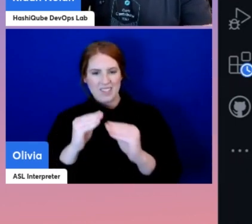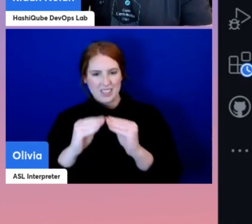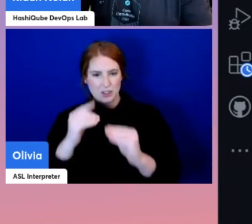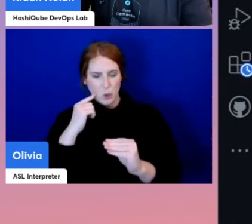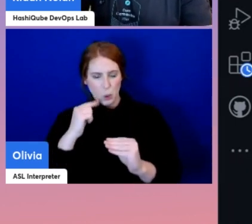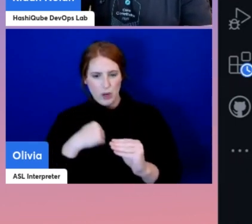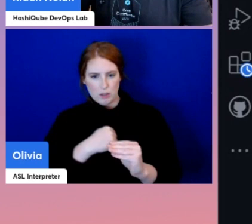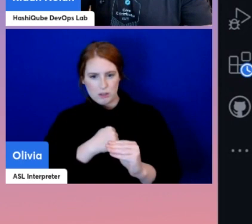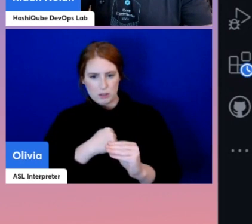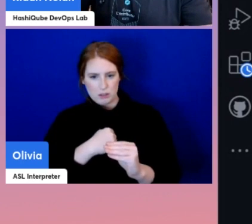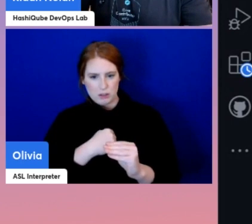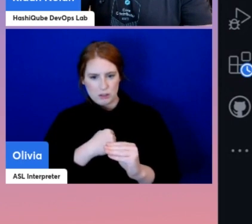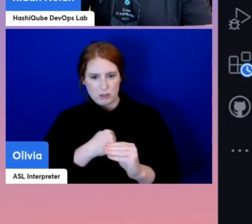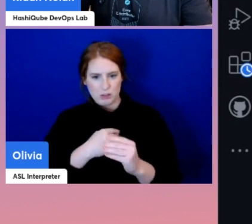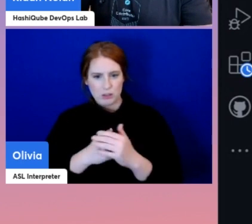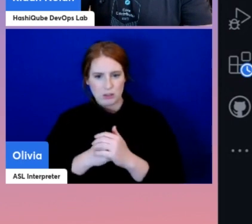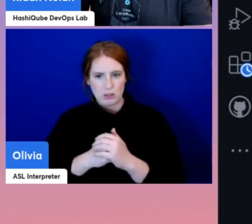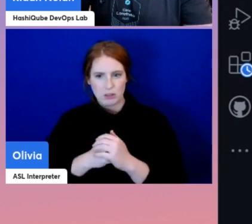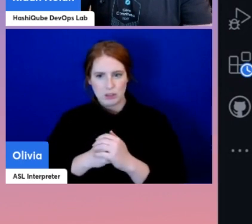Make